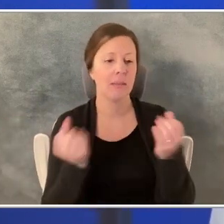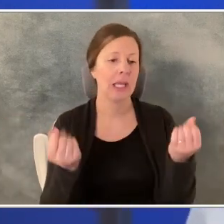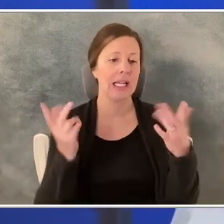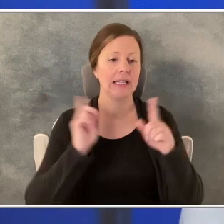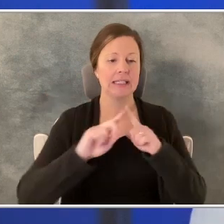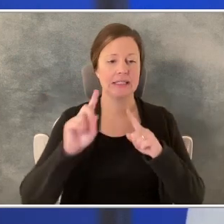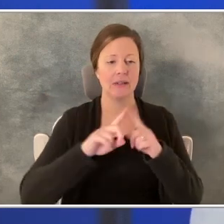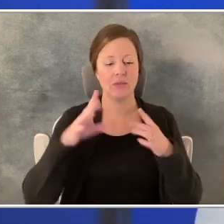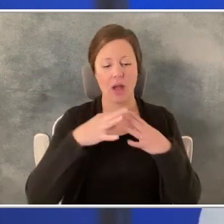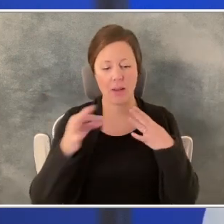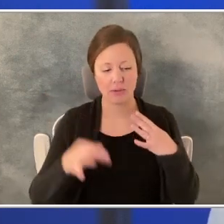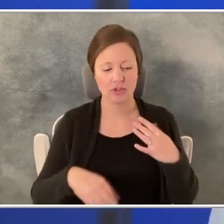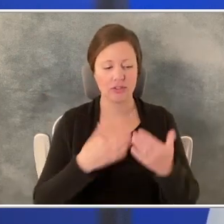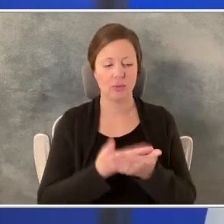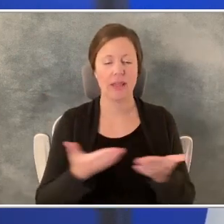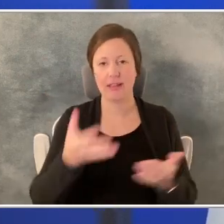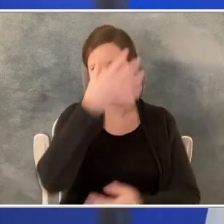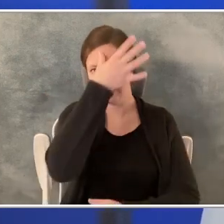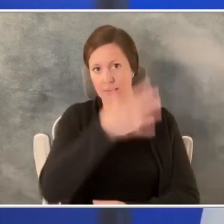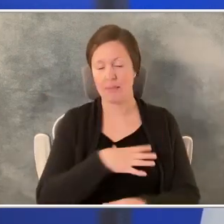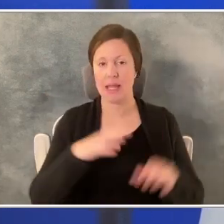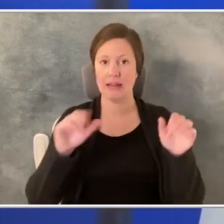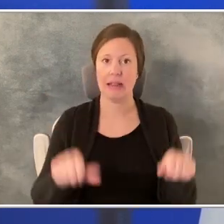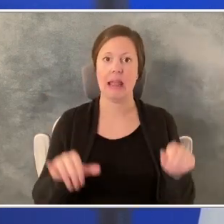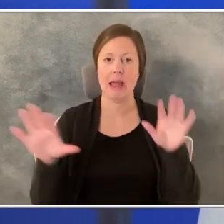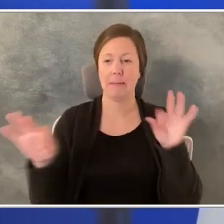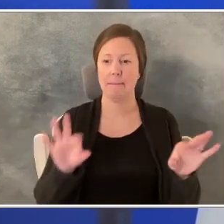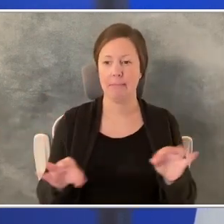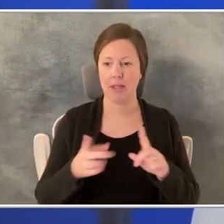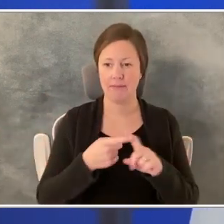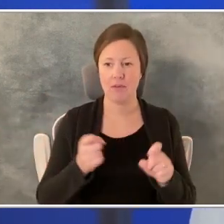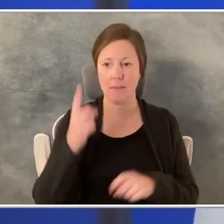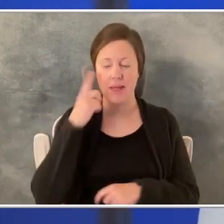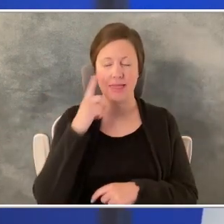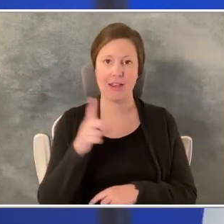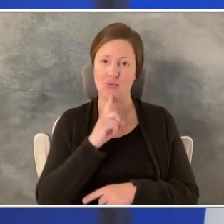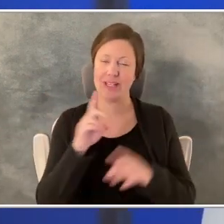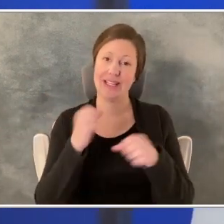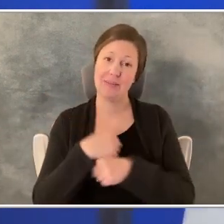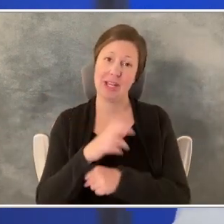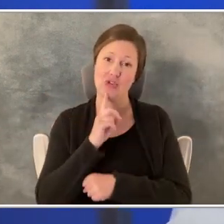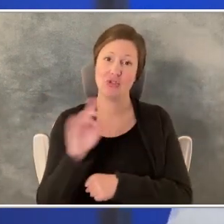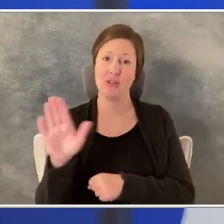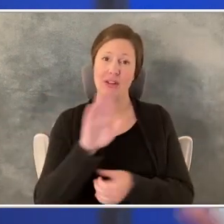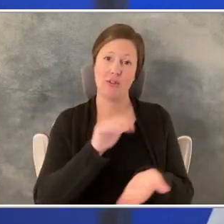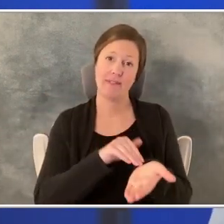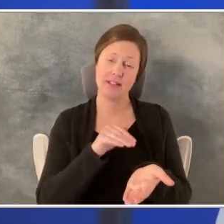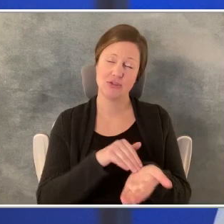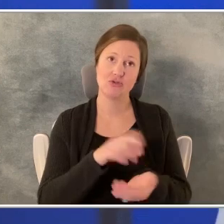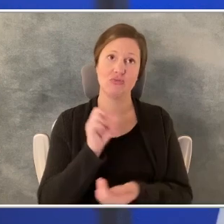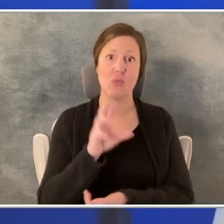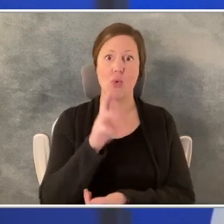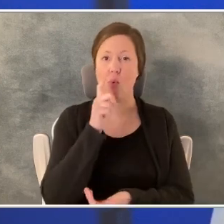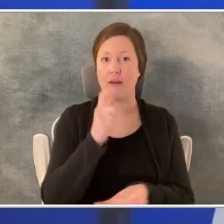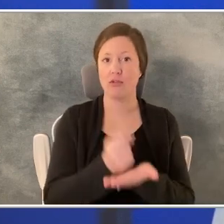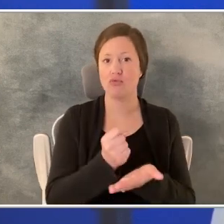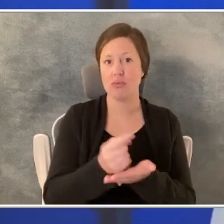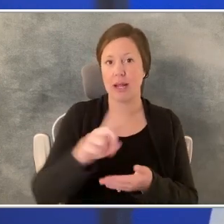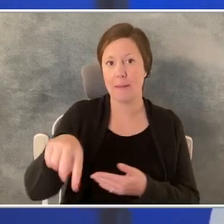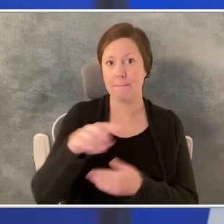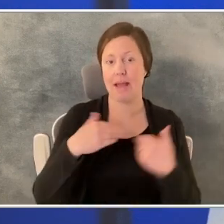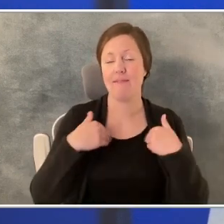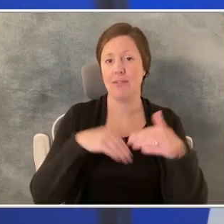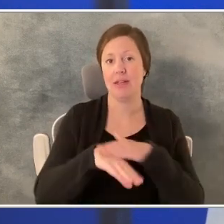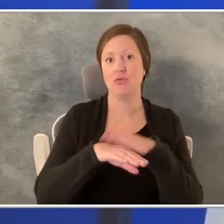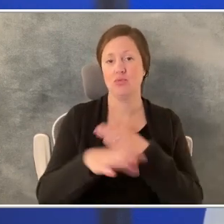can choose from. I think making sure that their physician, whoever's treating them, has access to all of those options is probably the most important